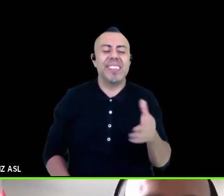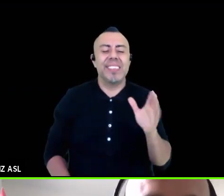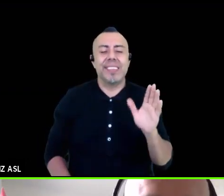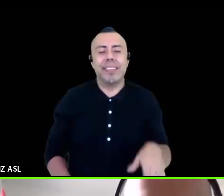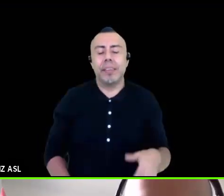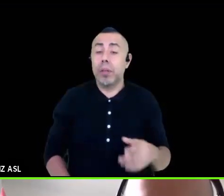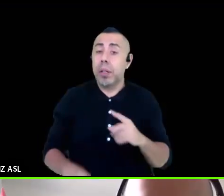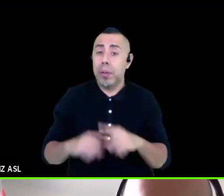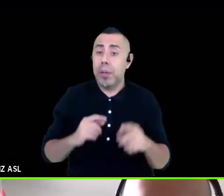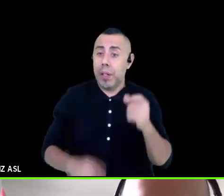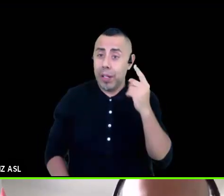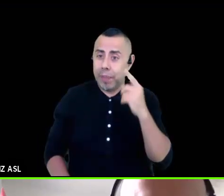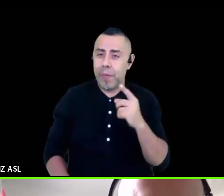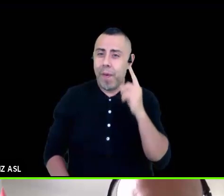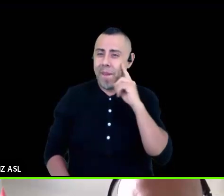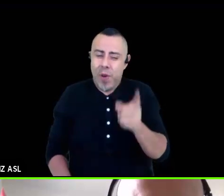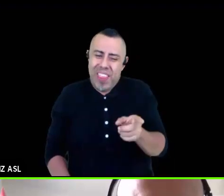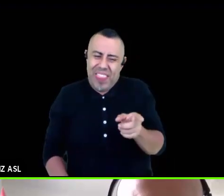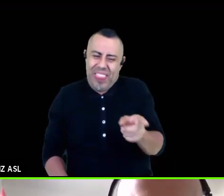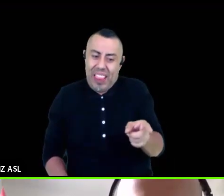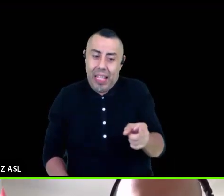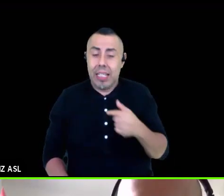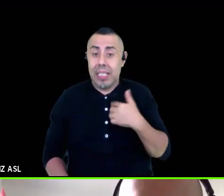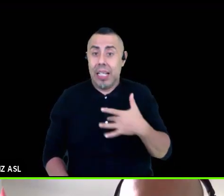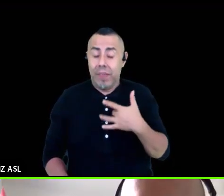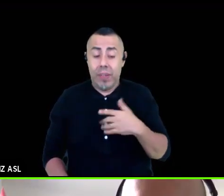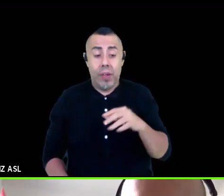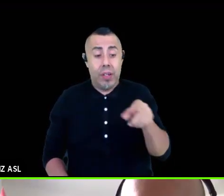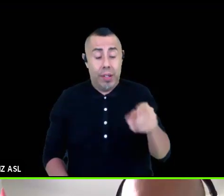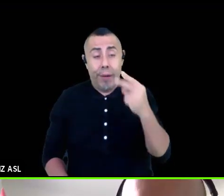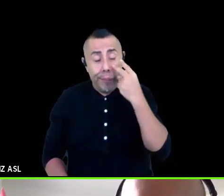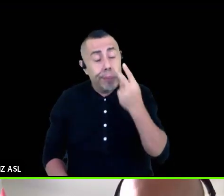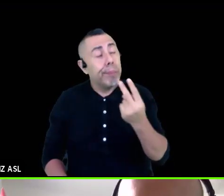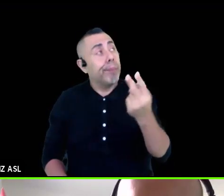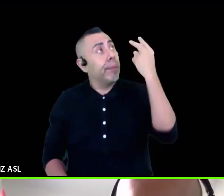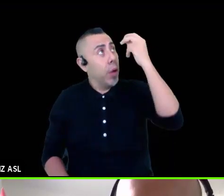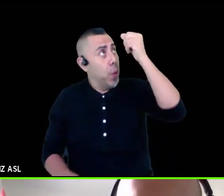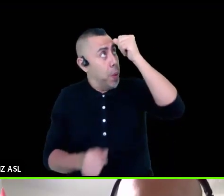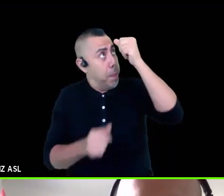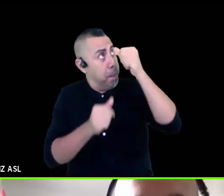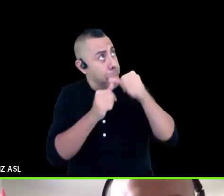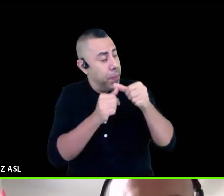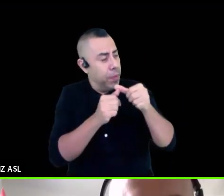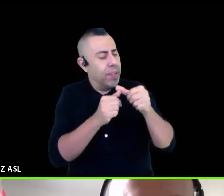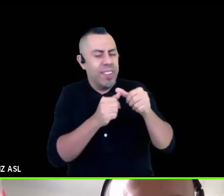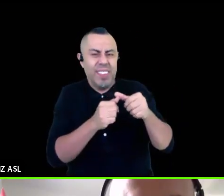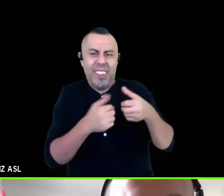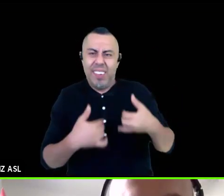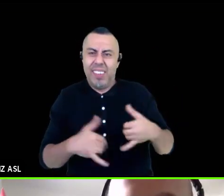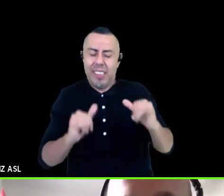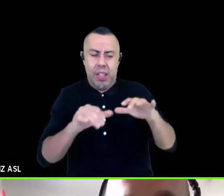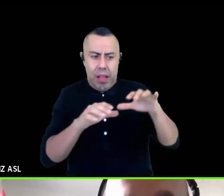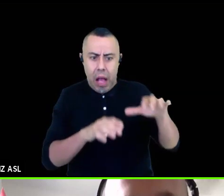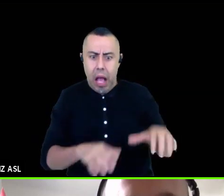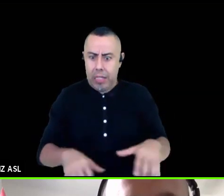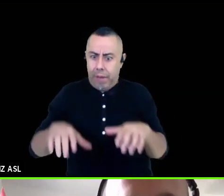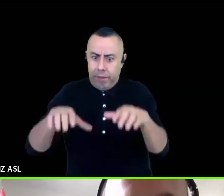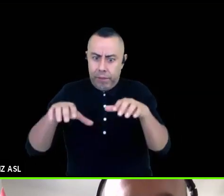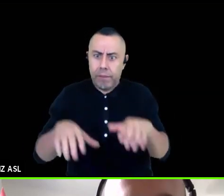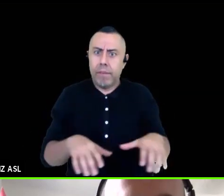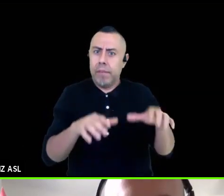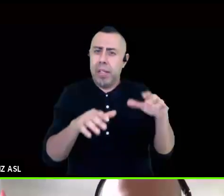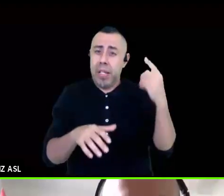this one that felt like the memory was active. And I'm wondering just if that came through for you,